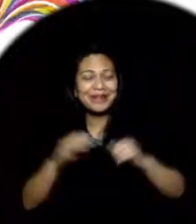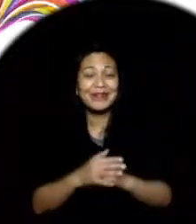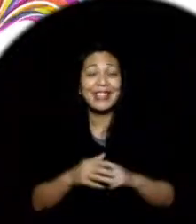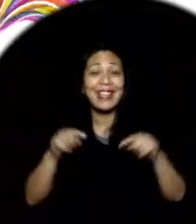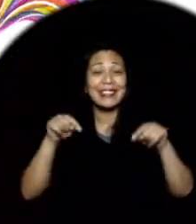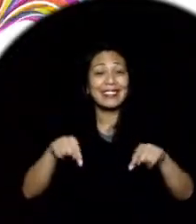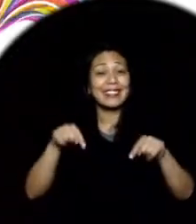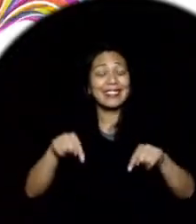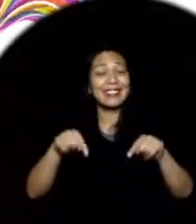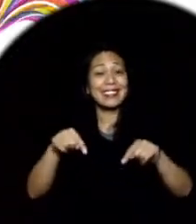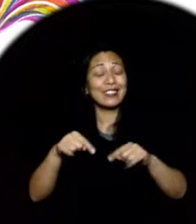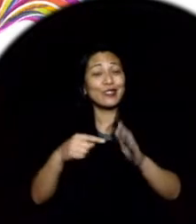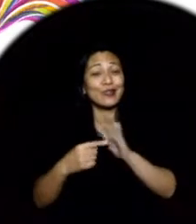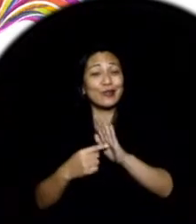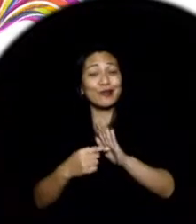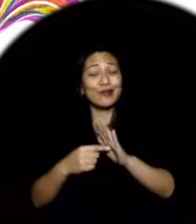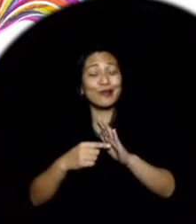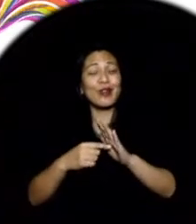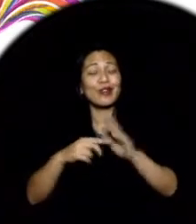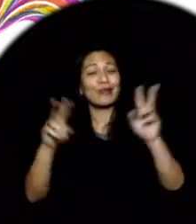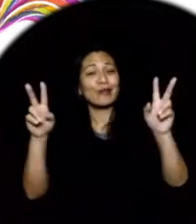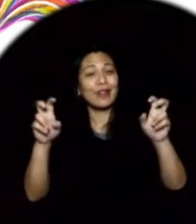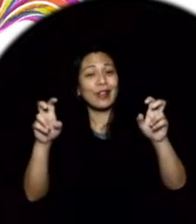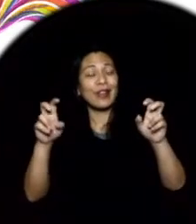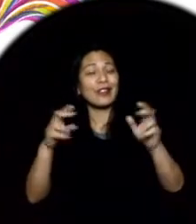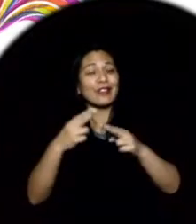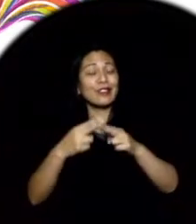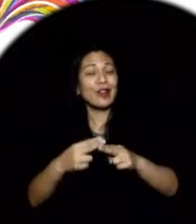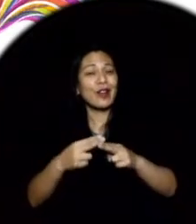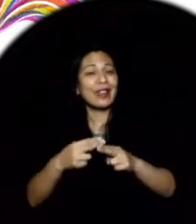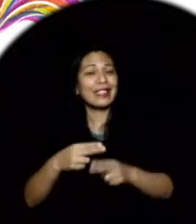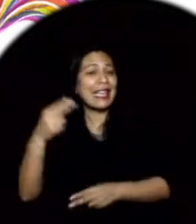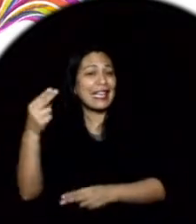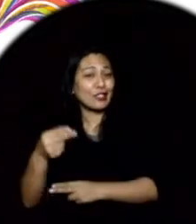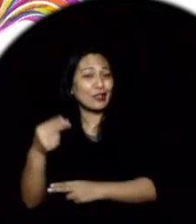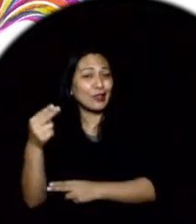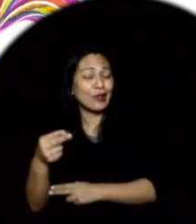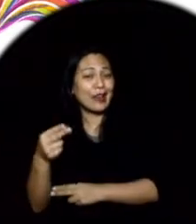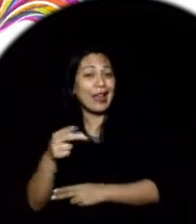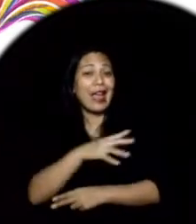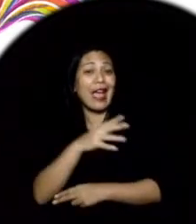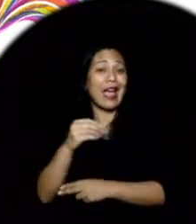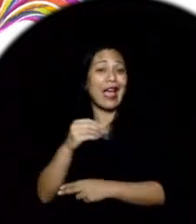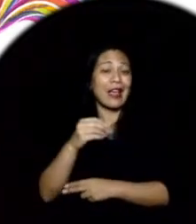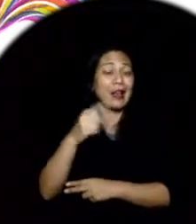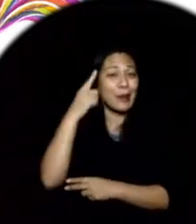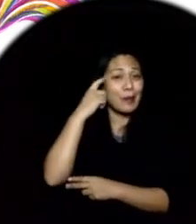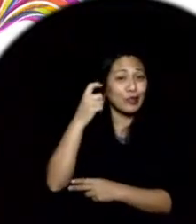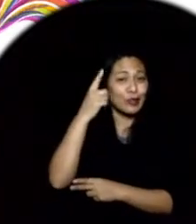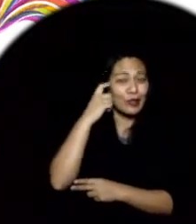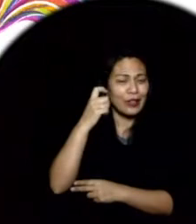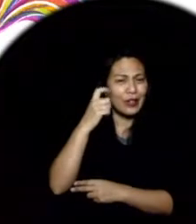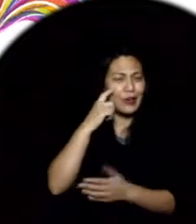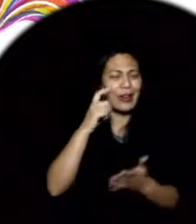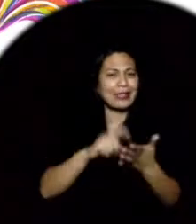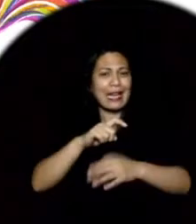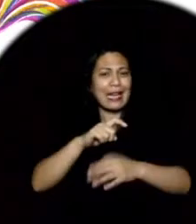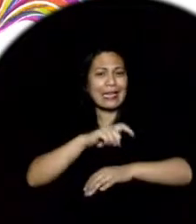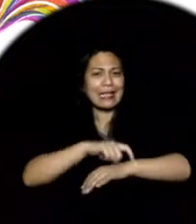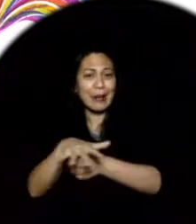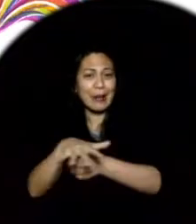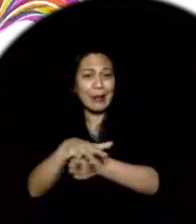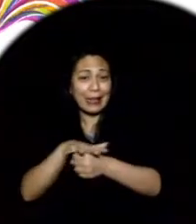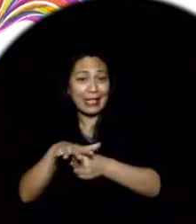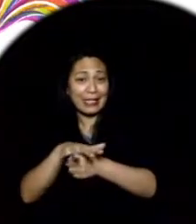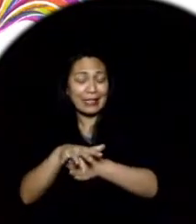Hi everyone, this episode is called History and Mystery, writing character, time, and place. Today,